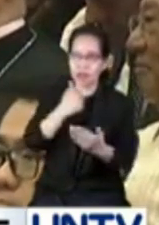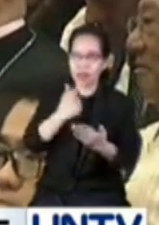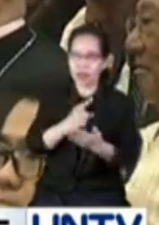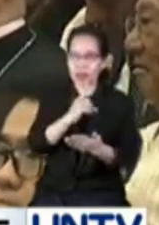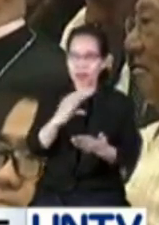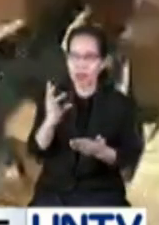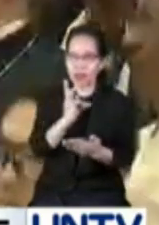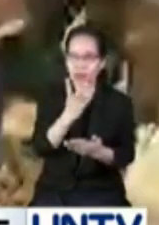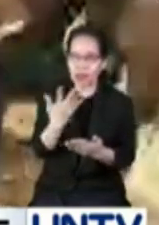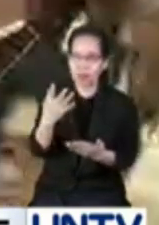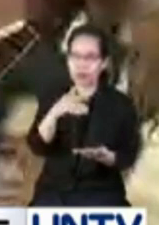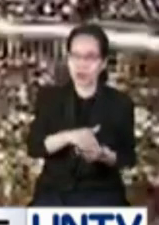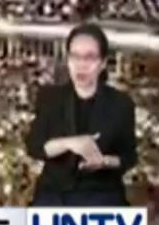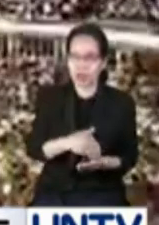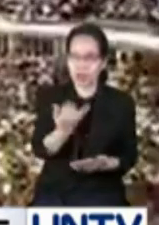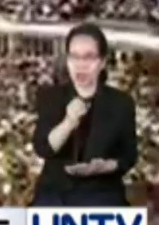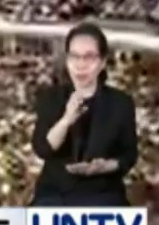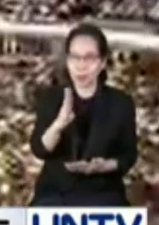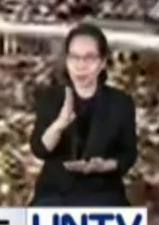175,000 jobs.